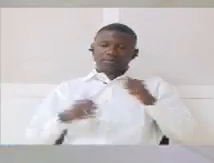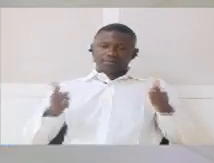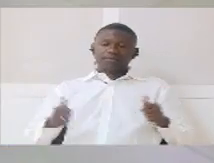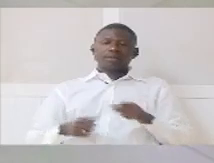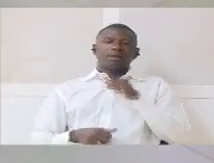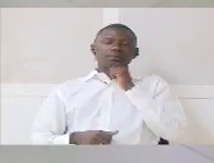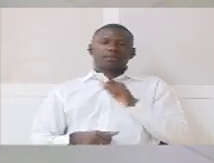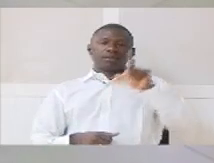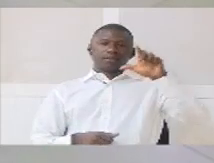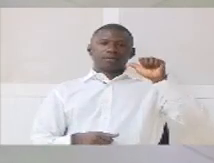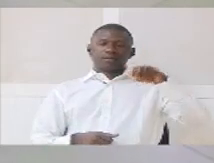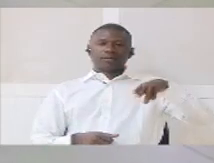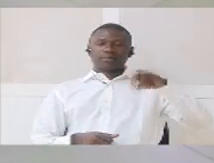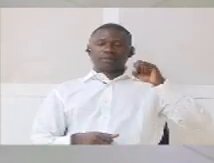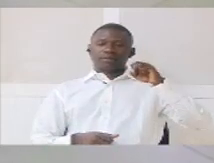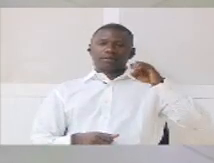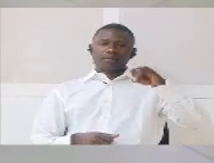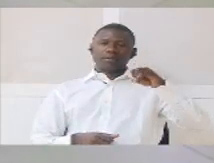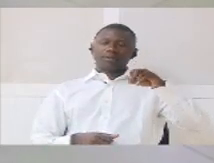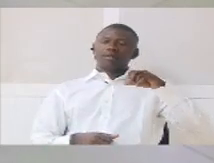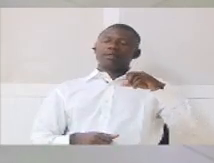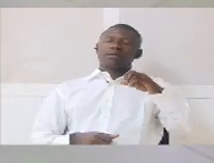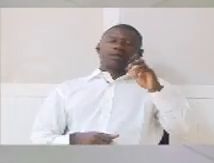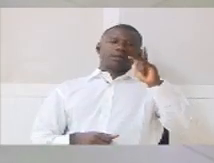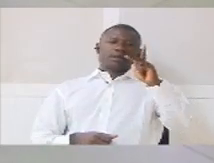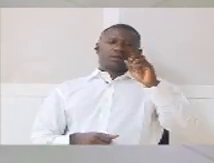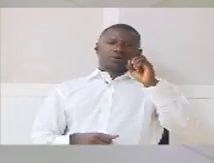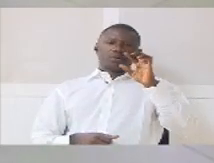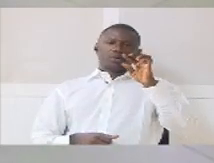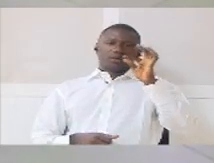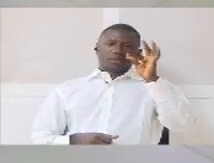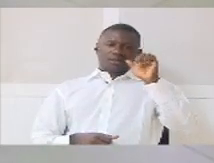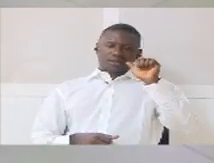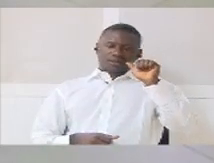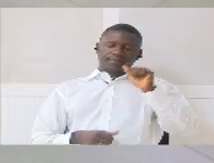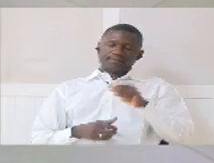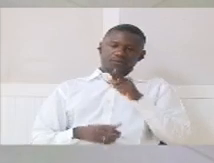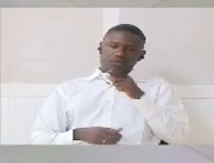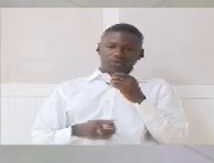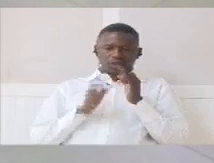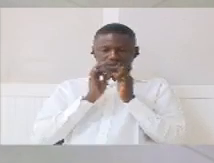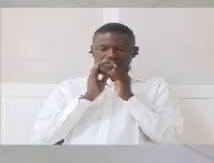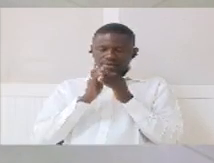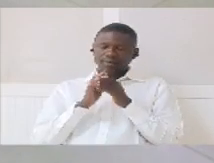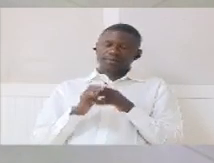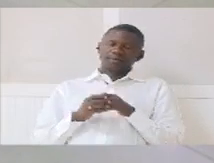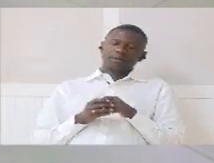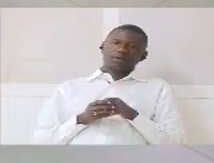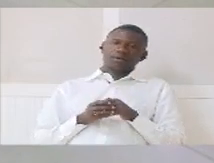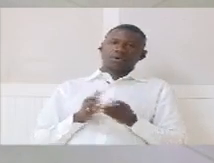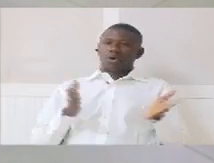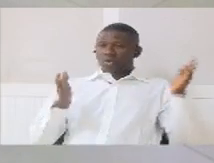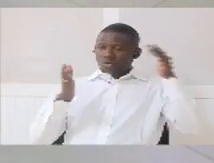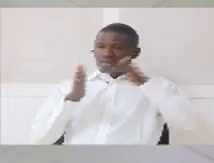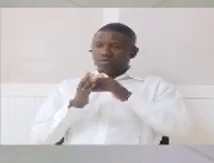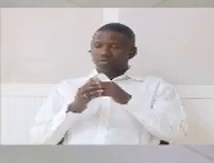Mr. Lamin Korta. Yes, sir. Bishop Lamin Korta. You did mention that up to